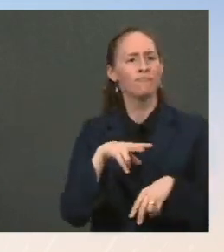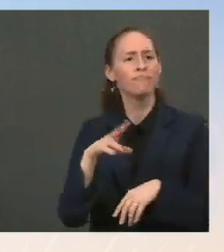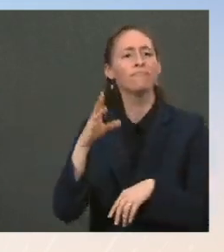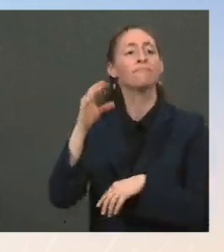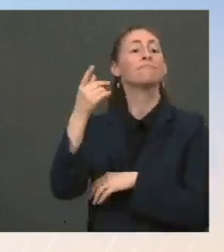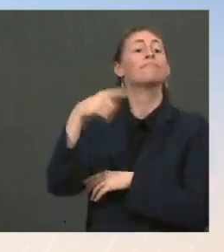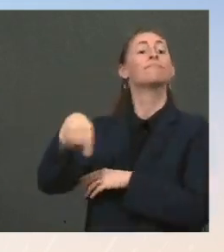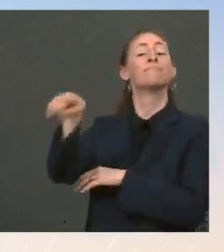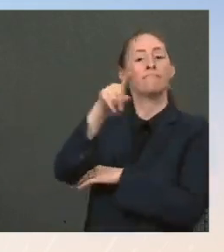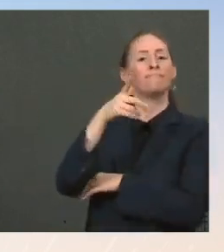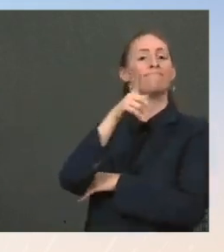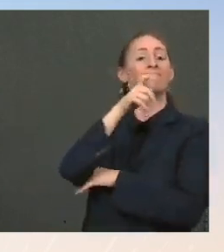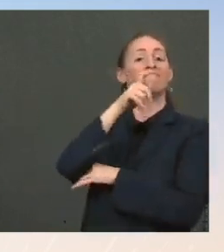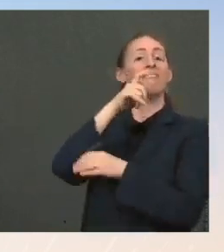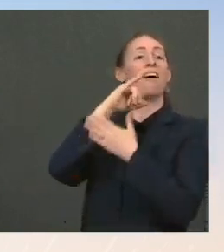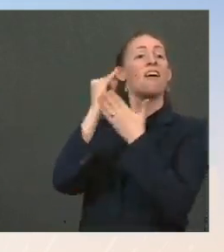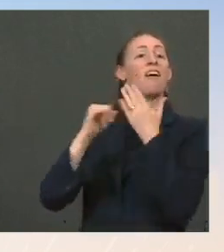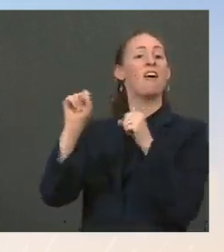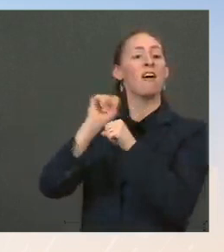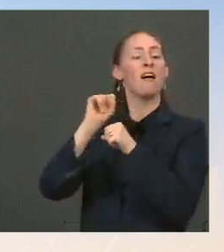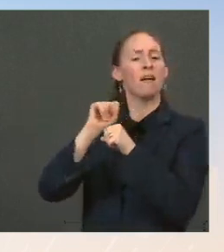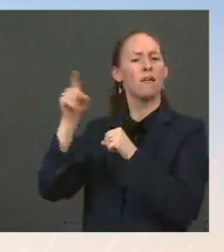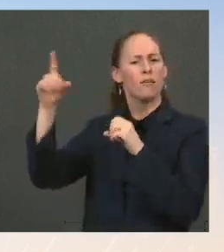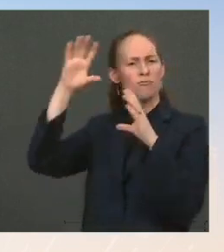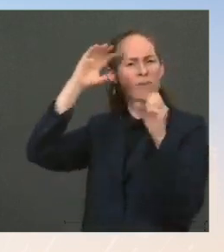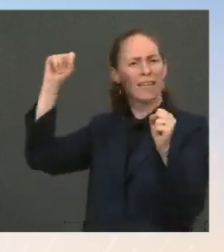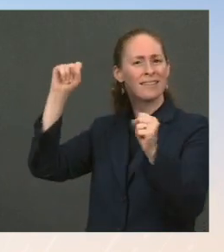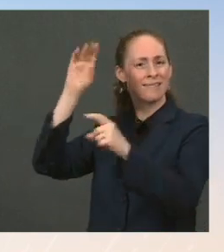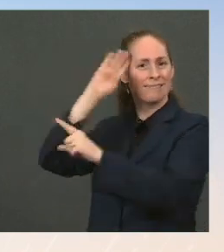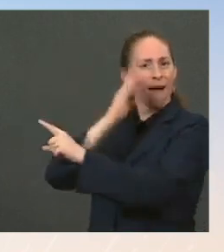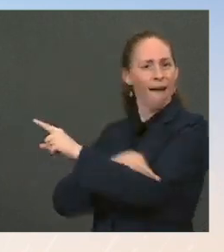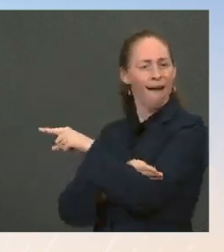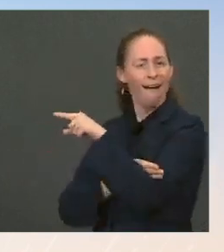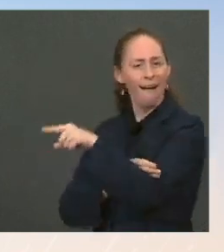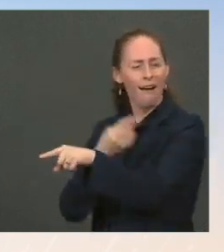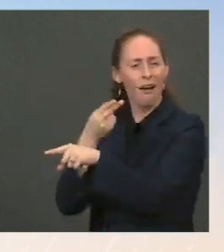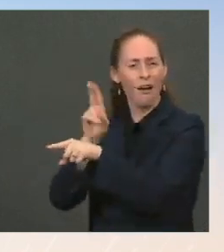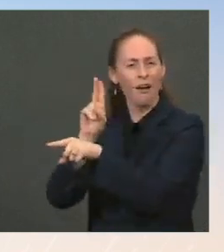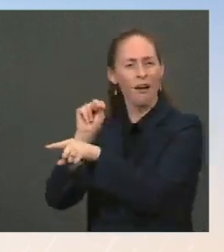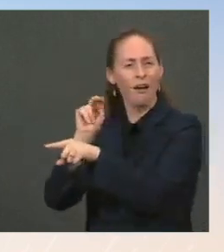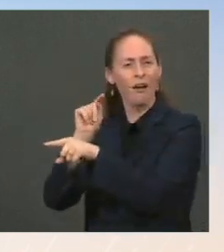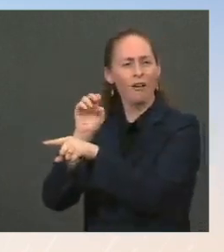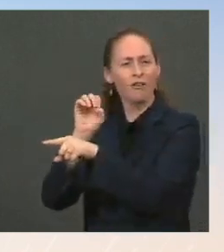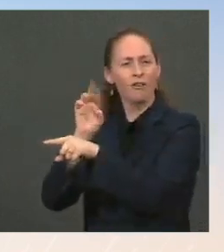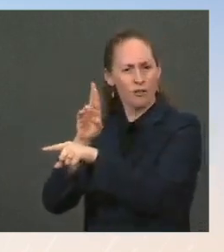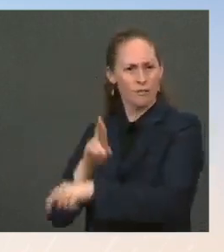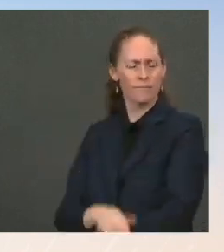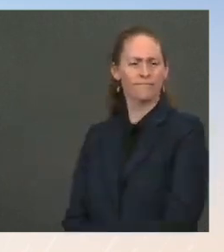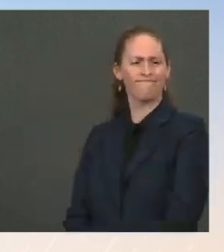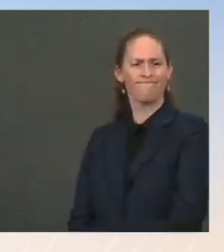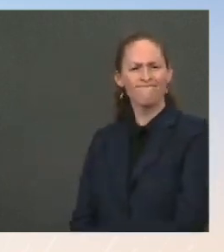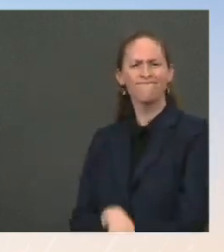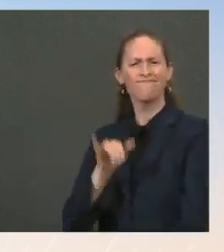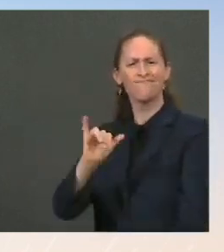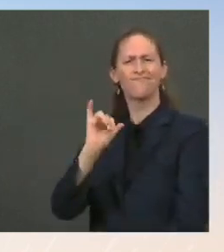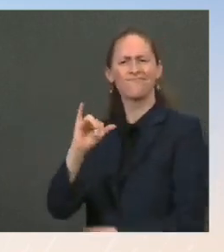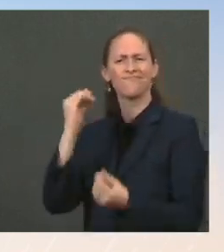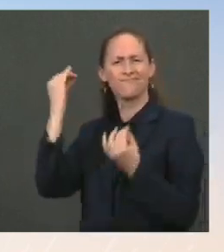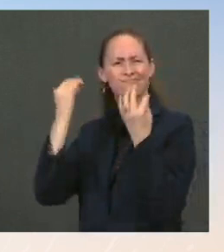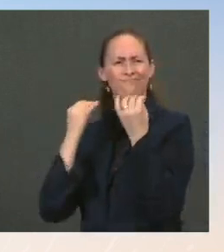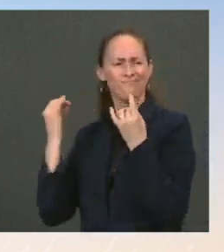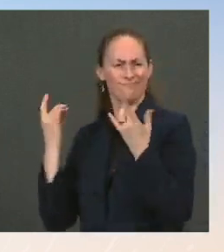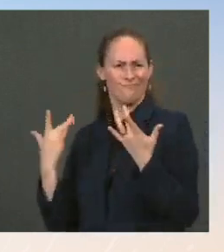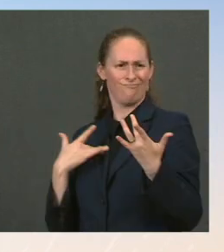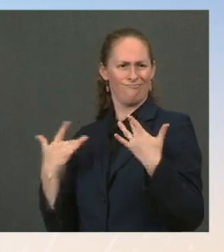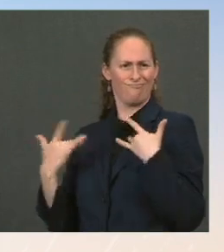The ethicists who have pointed to this arrangement have expressed concern that the President's son